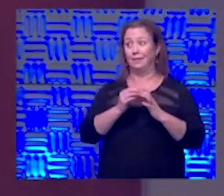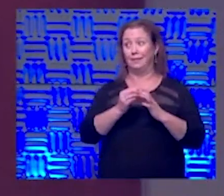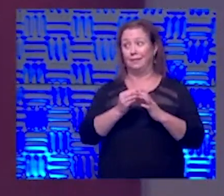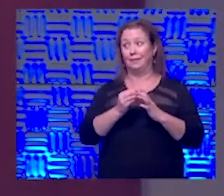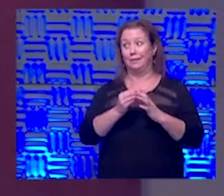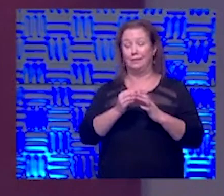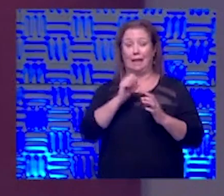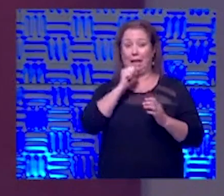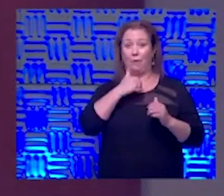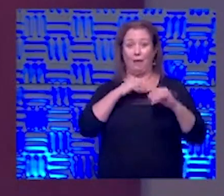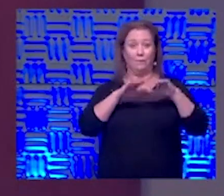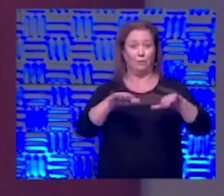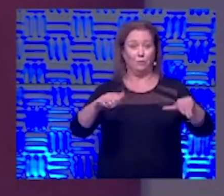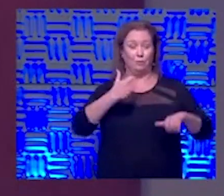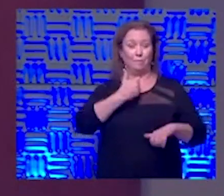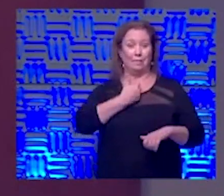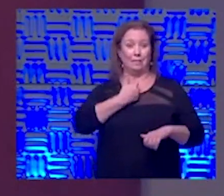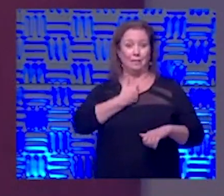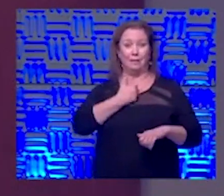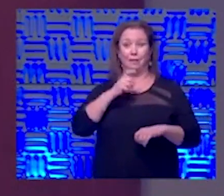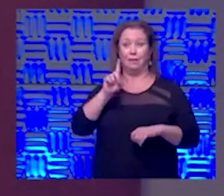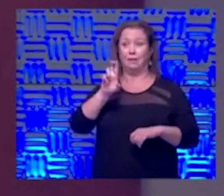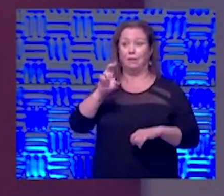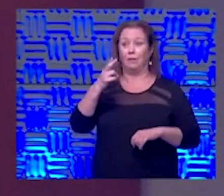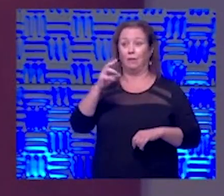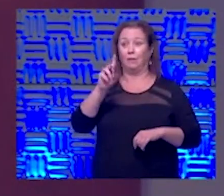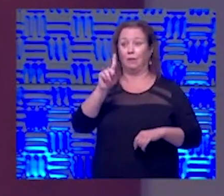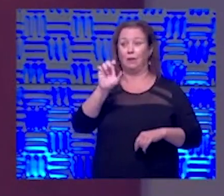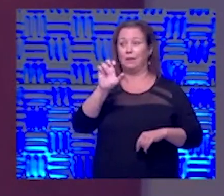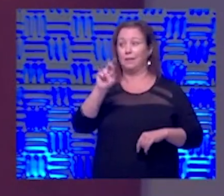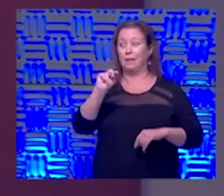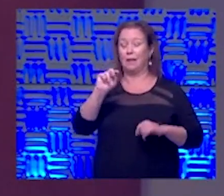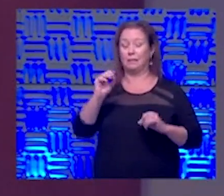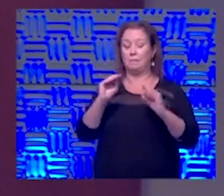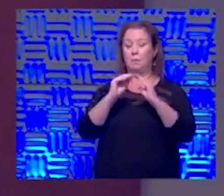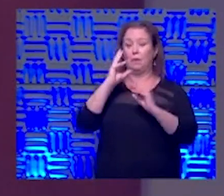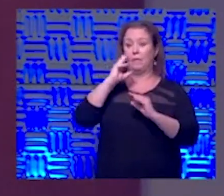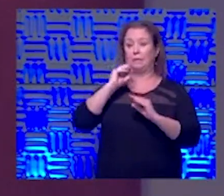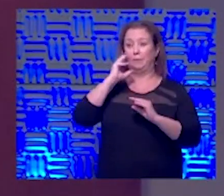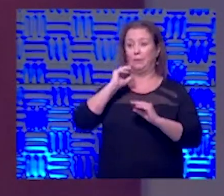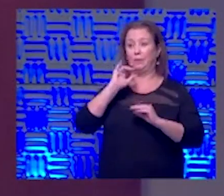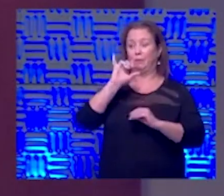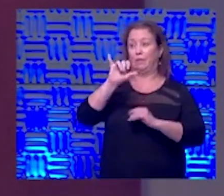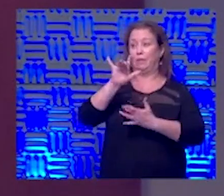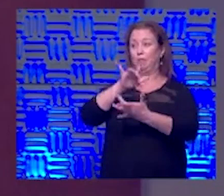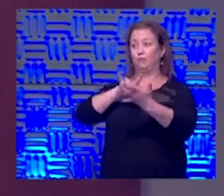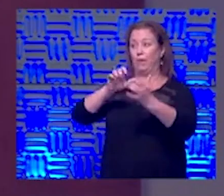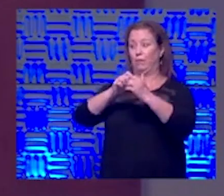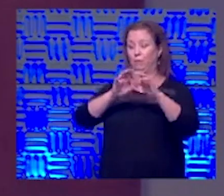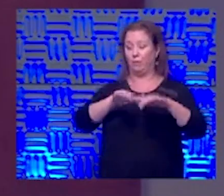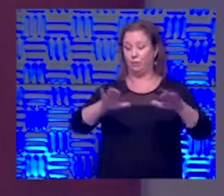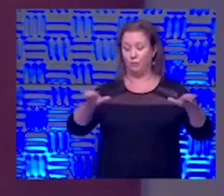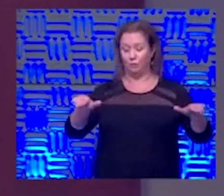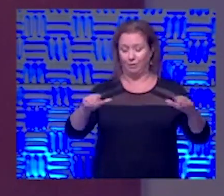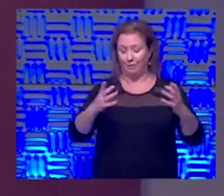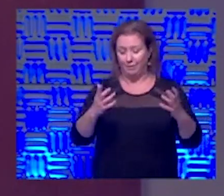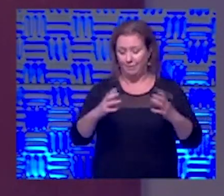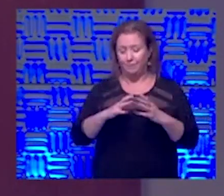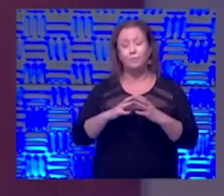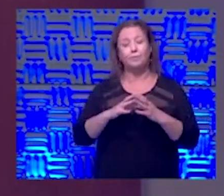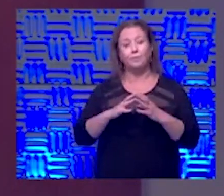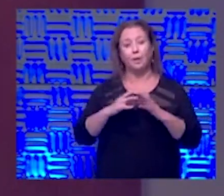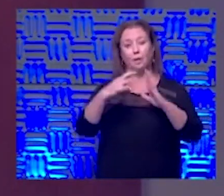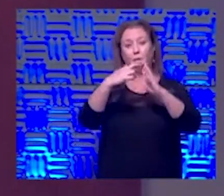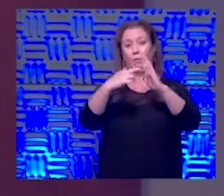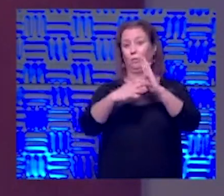I don't have children, but Dr. Hawkinson, maybe you'll have more experience with that, traveling with children. I think the